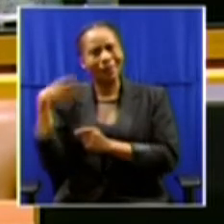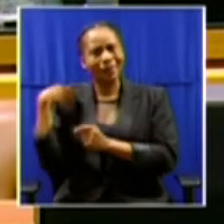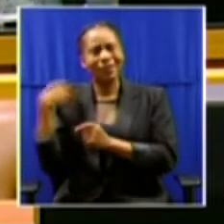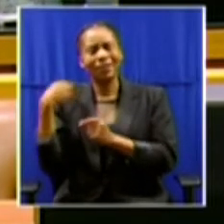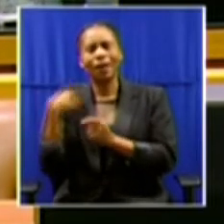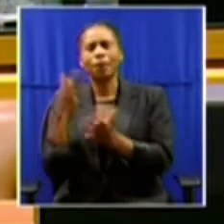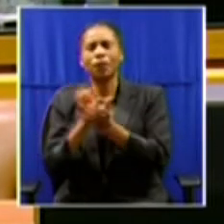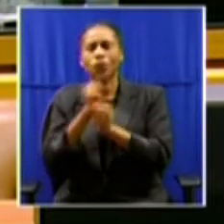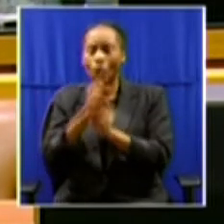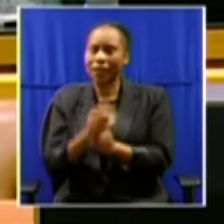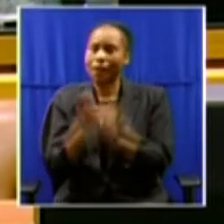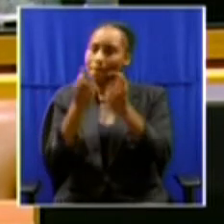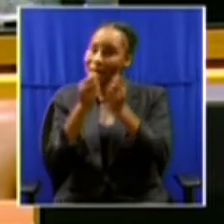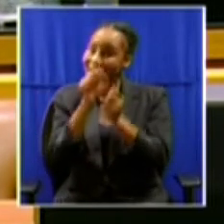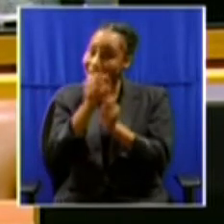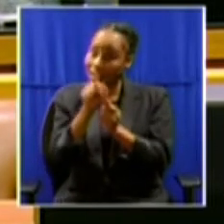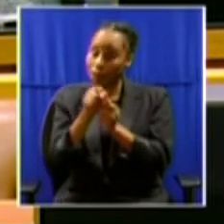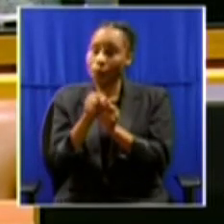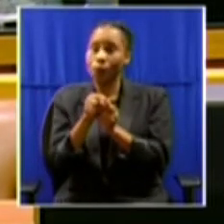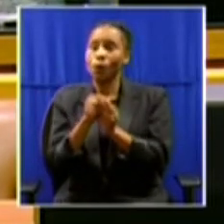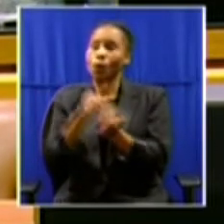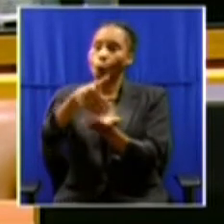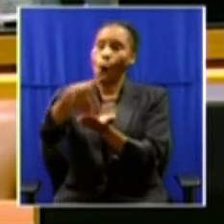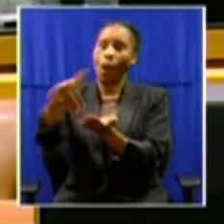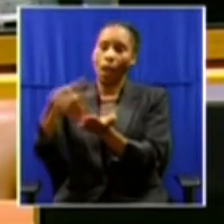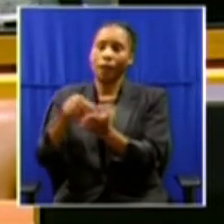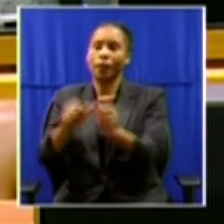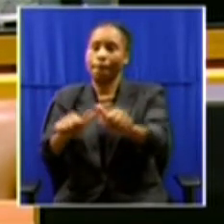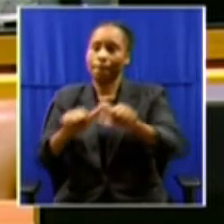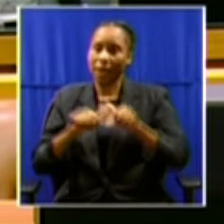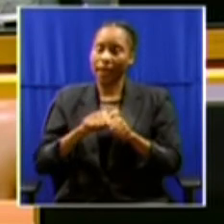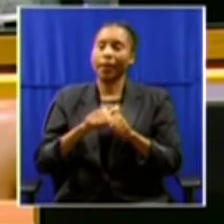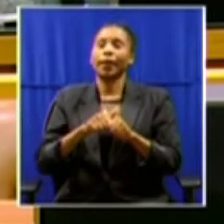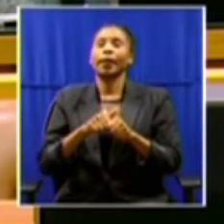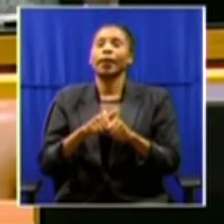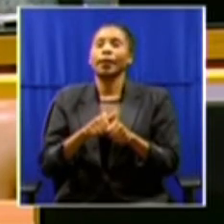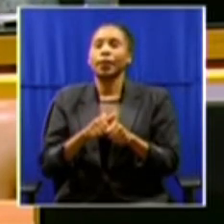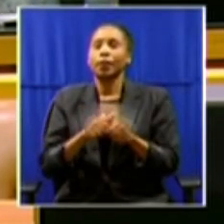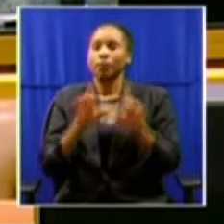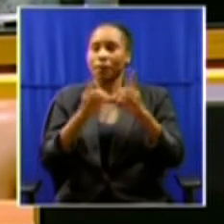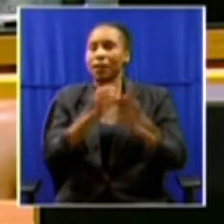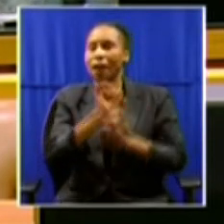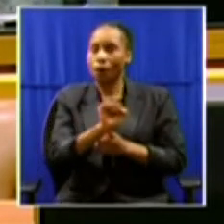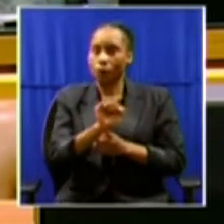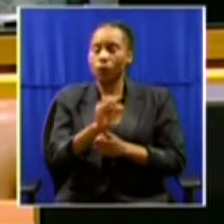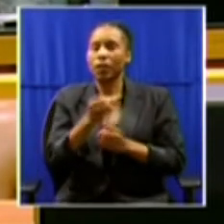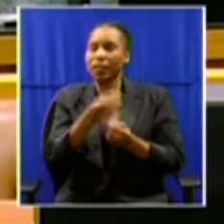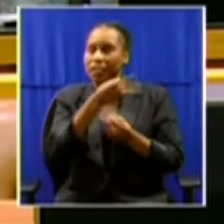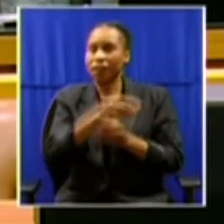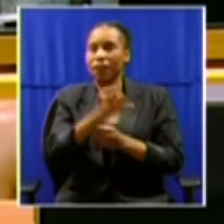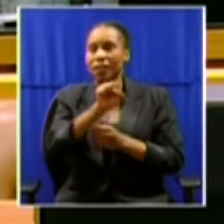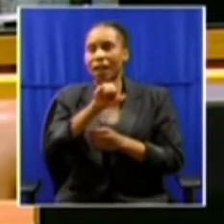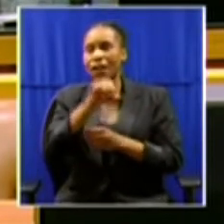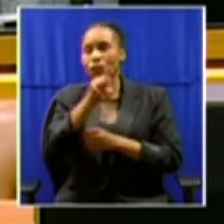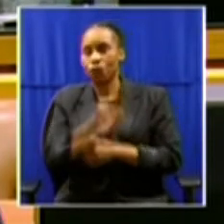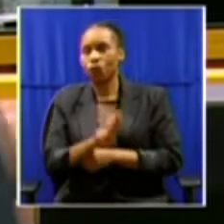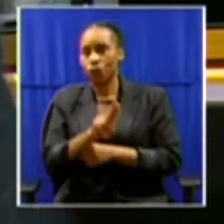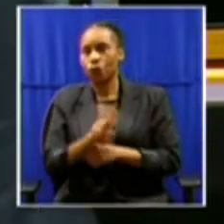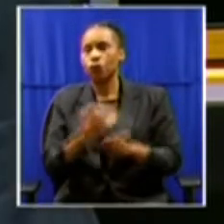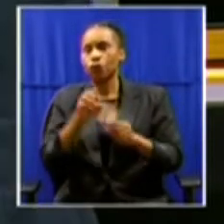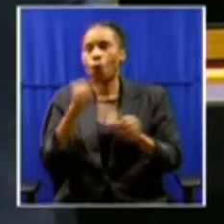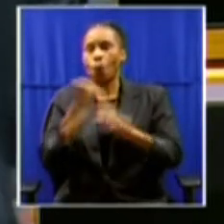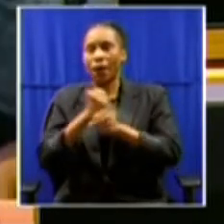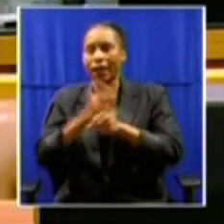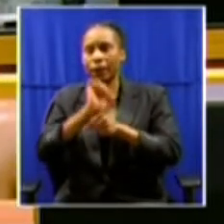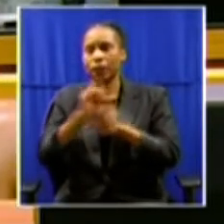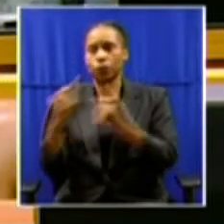are owed to the Department of Justice and the SIU to enable it to do their job properly? I'm sure you'll agree with that. Thank